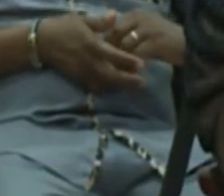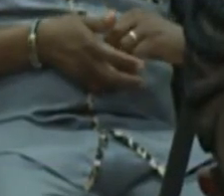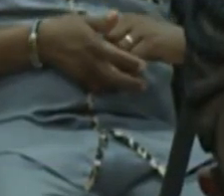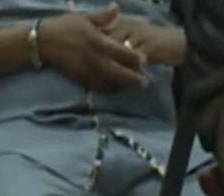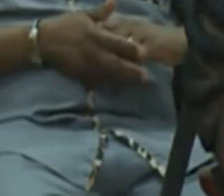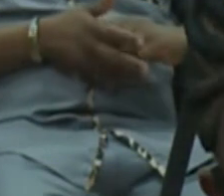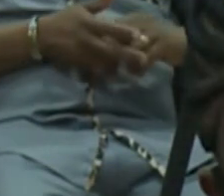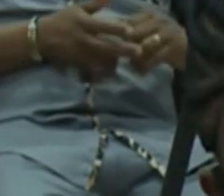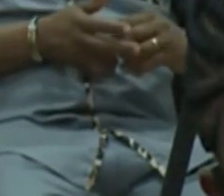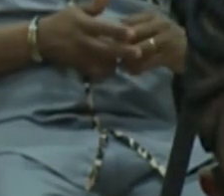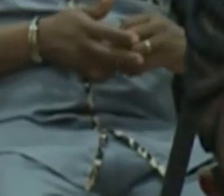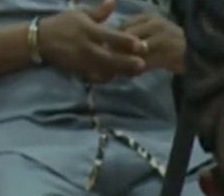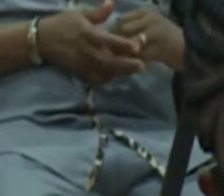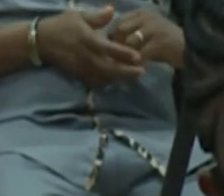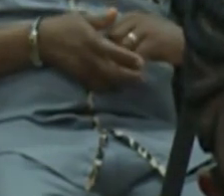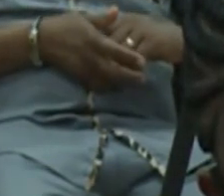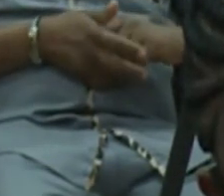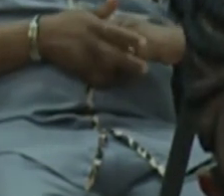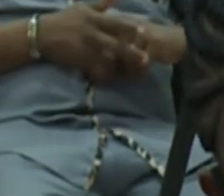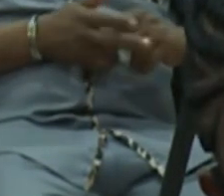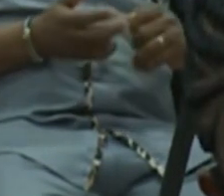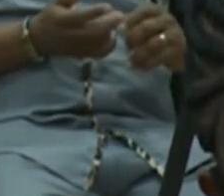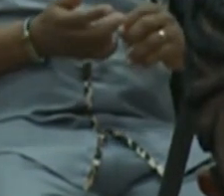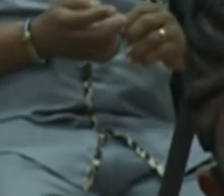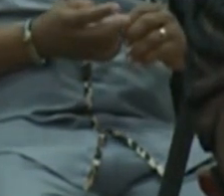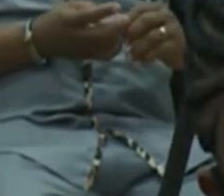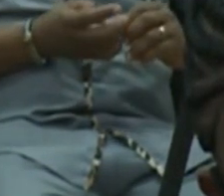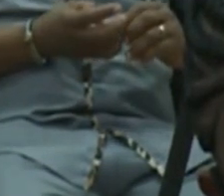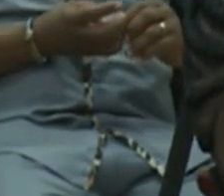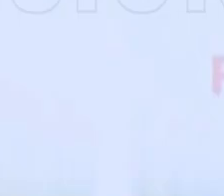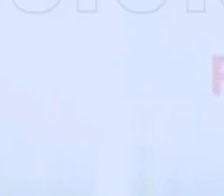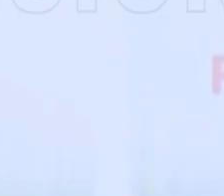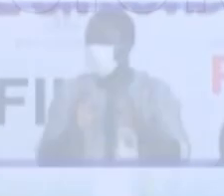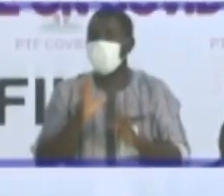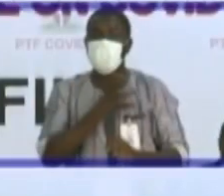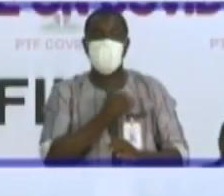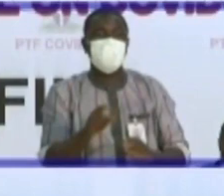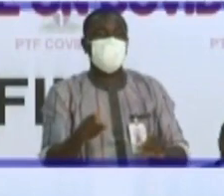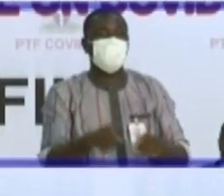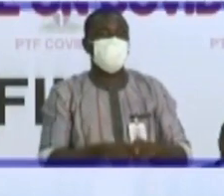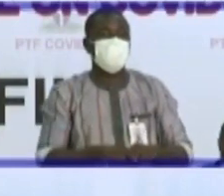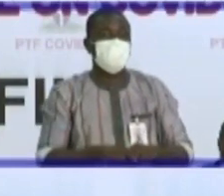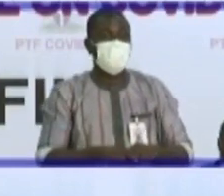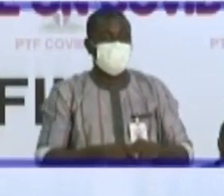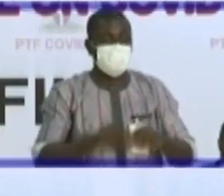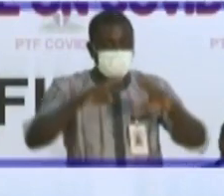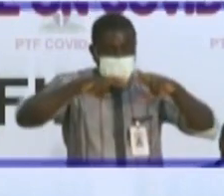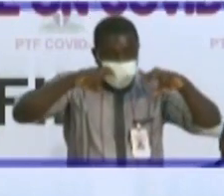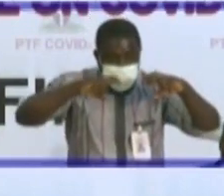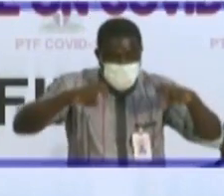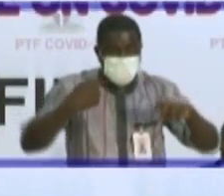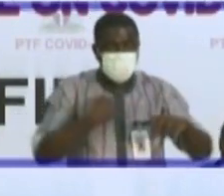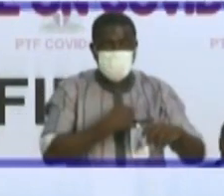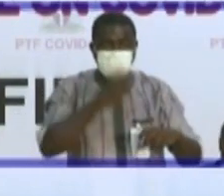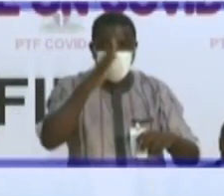I know that at the end of our evaluation and assessment, we will be able to form a